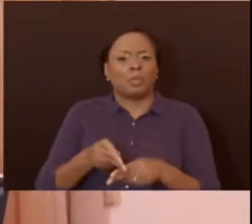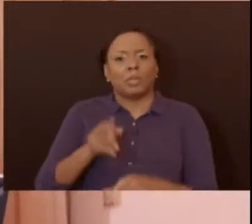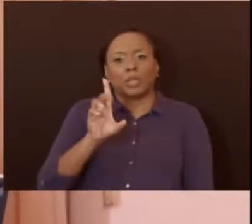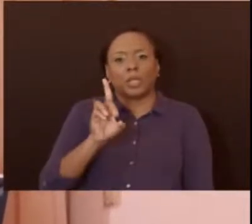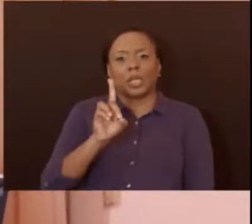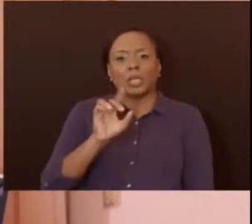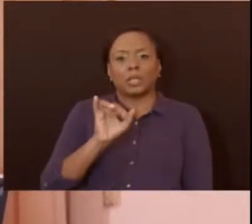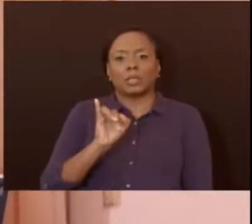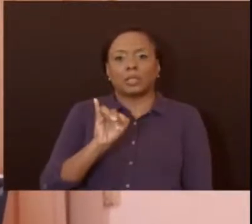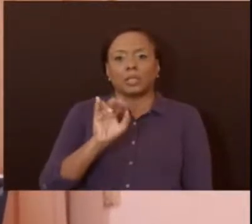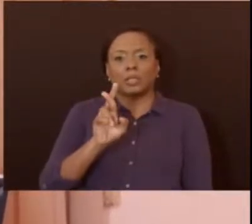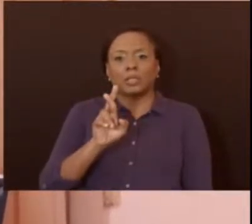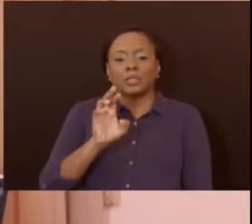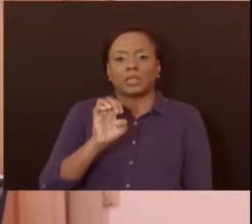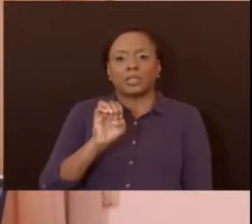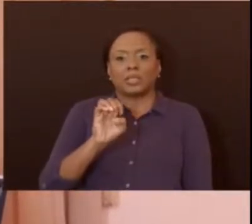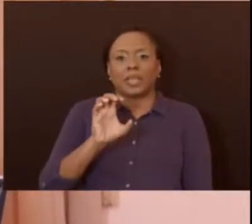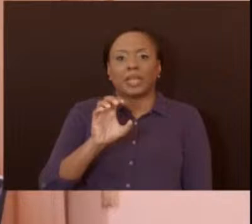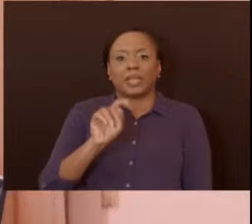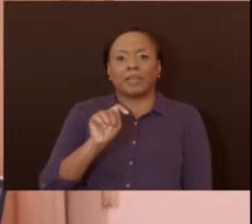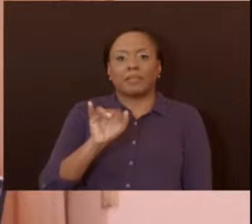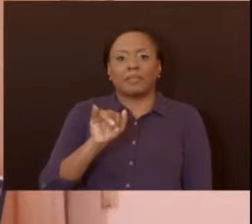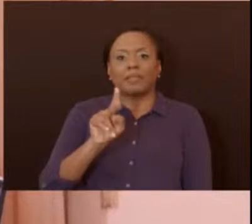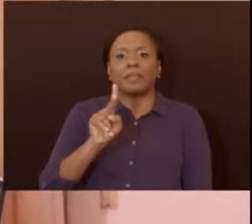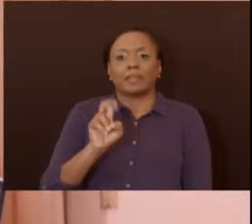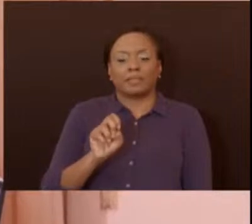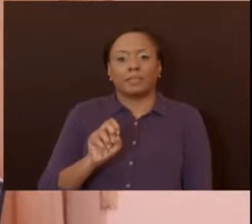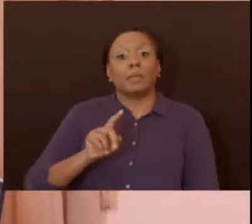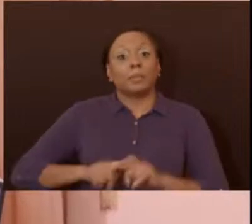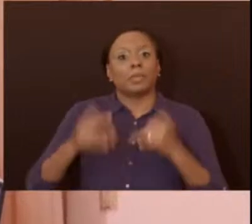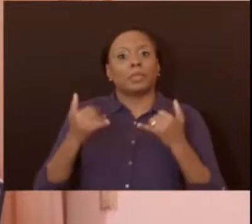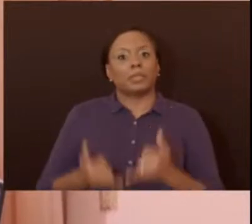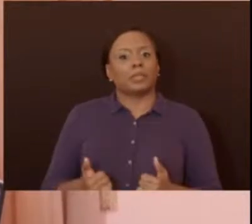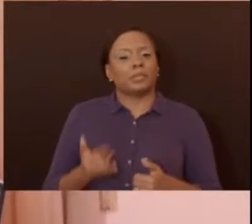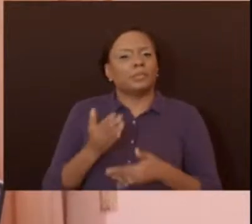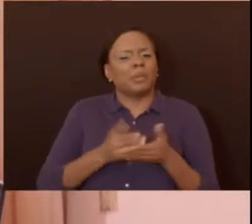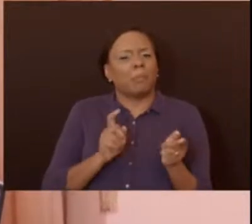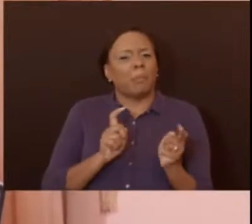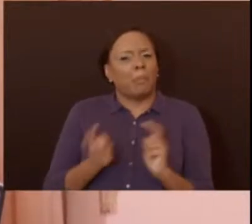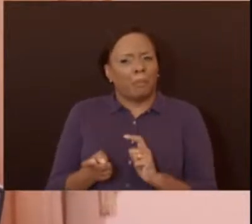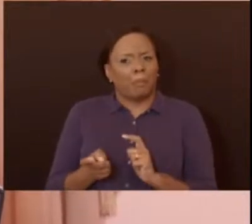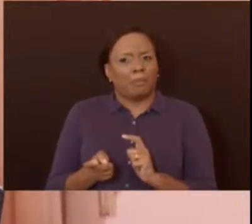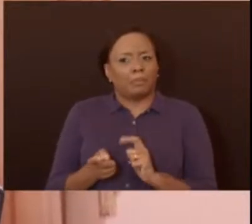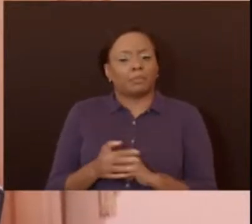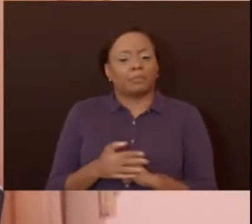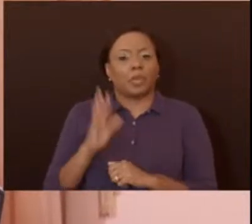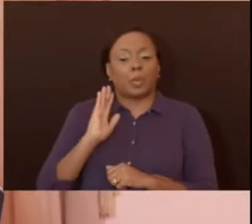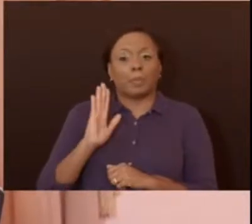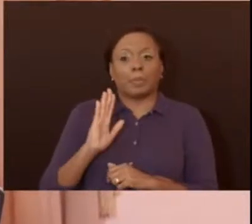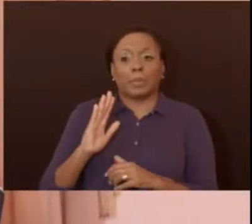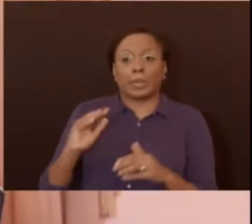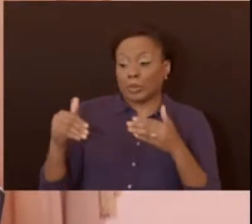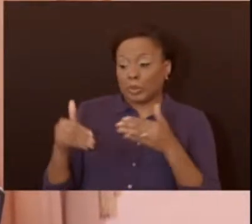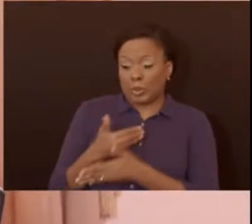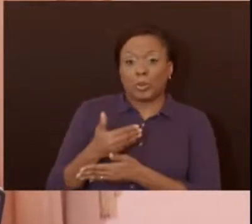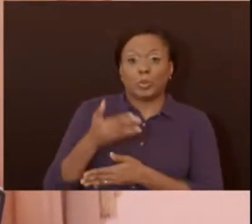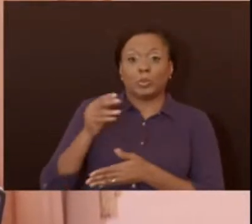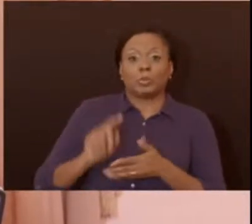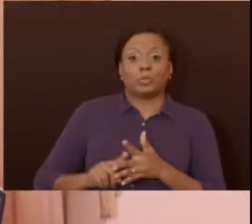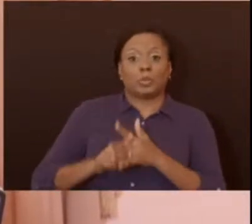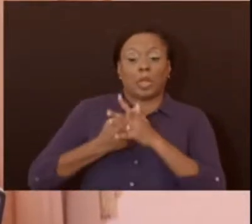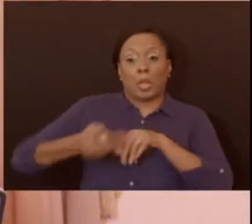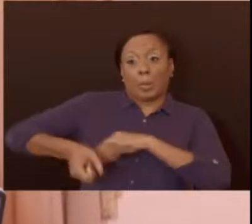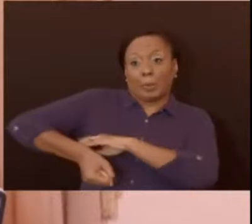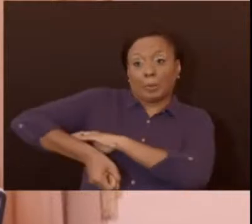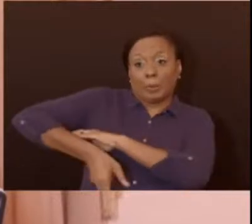to change some things midstream, that current directive is being revoked and the new directive will be in effect from